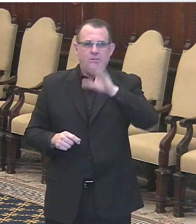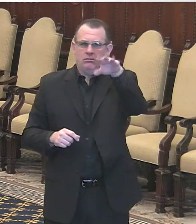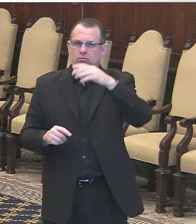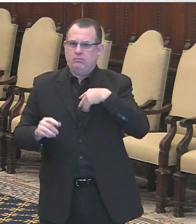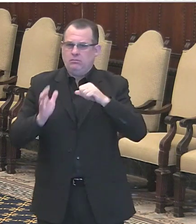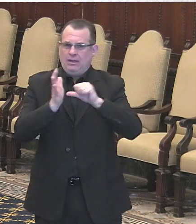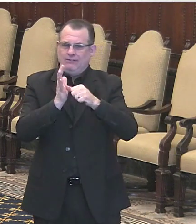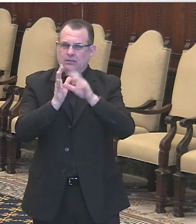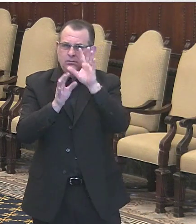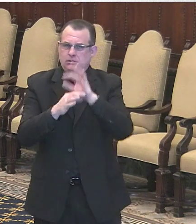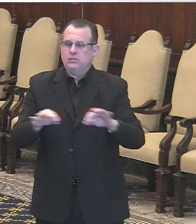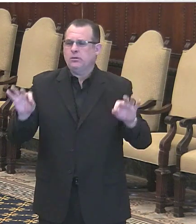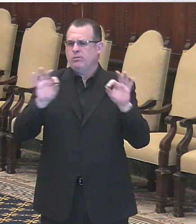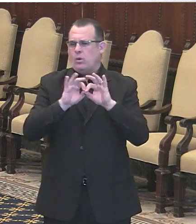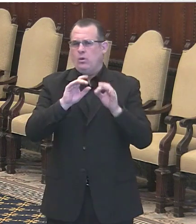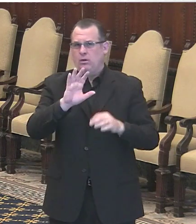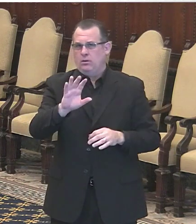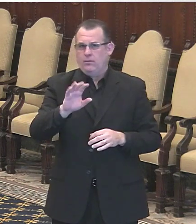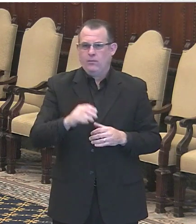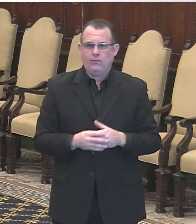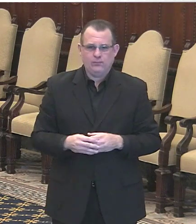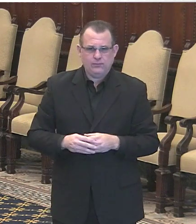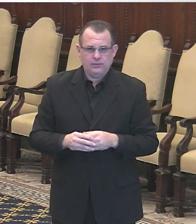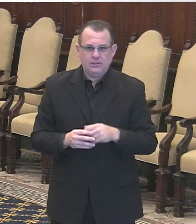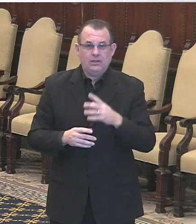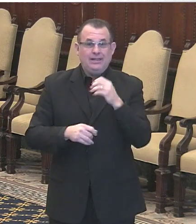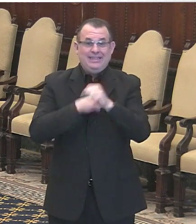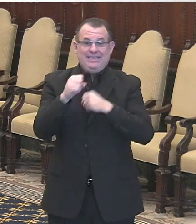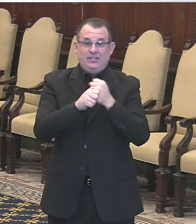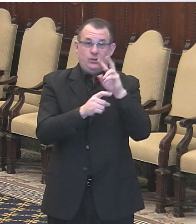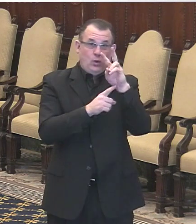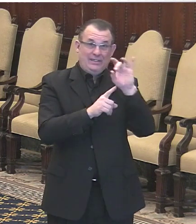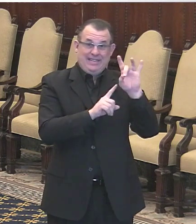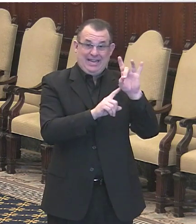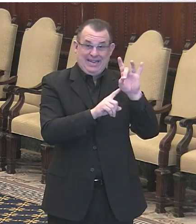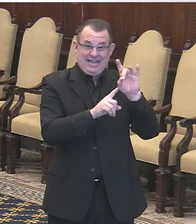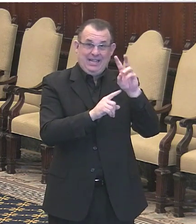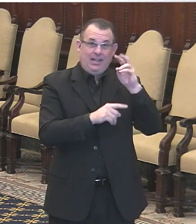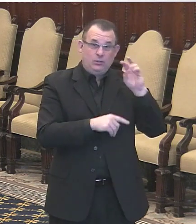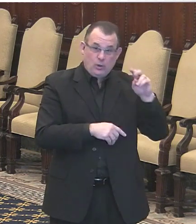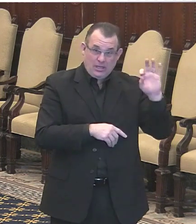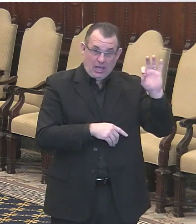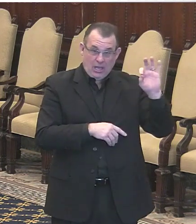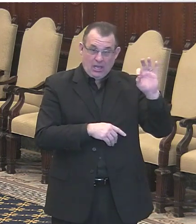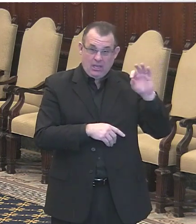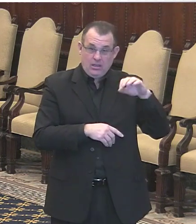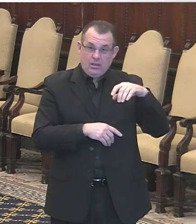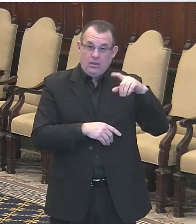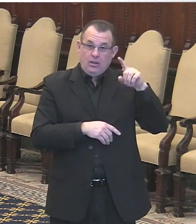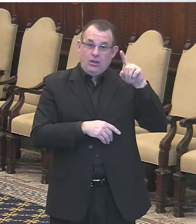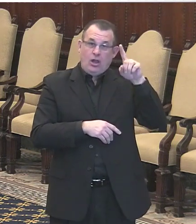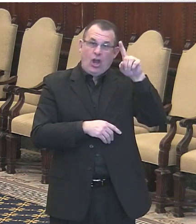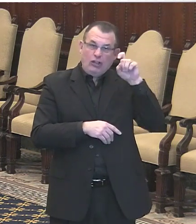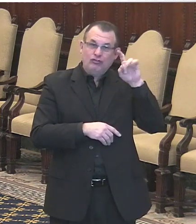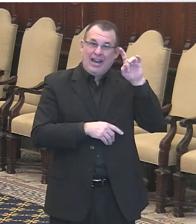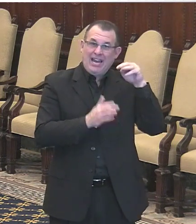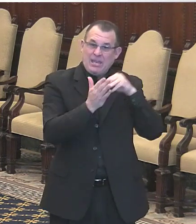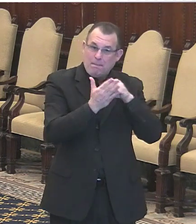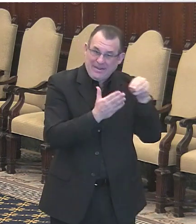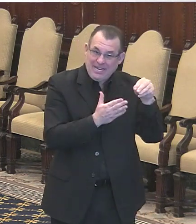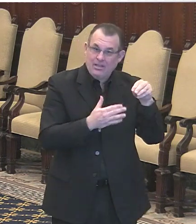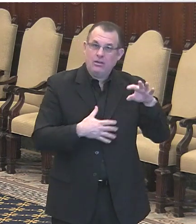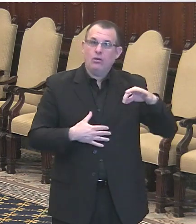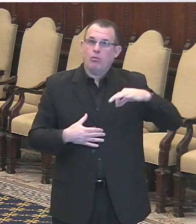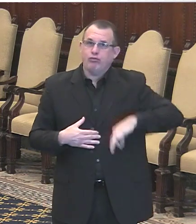understand. In 2008 and 9, there was a $108 million problem. Today, we have a